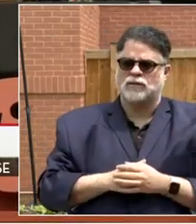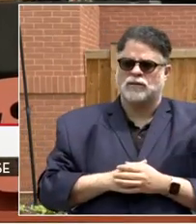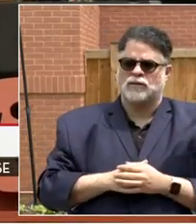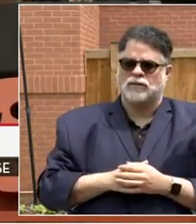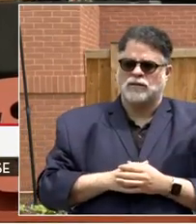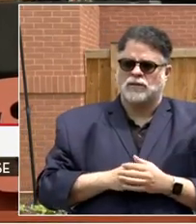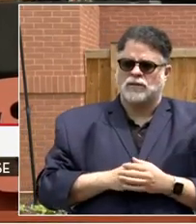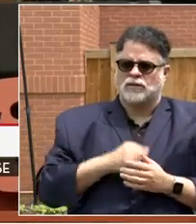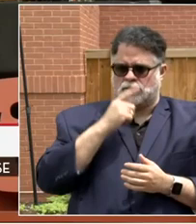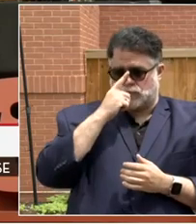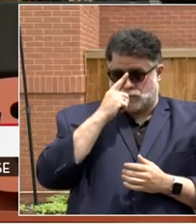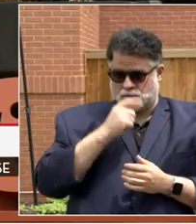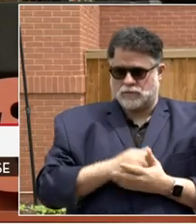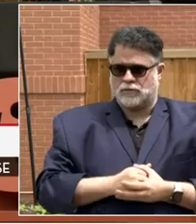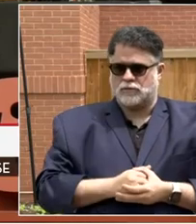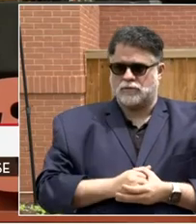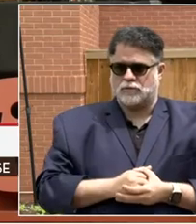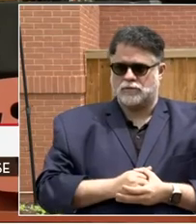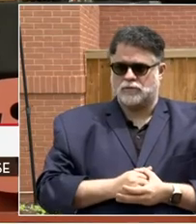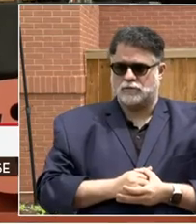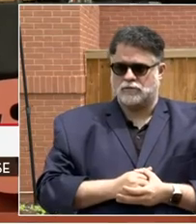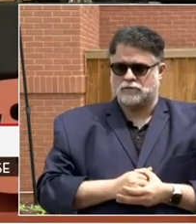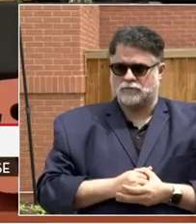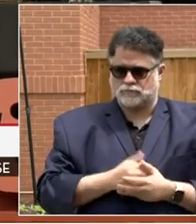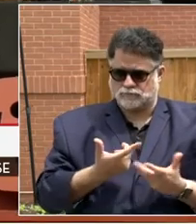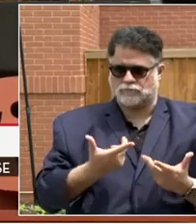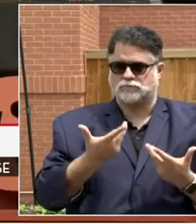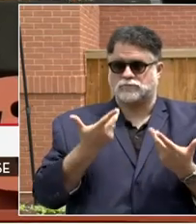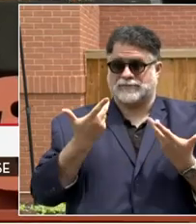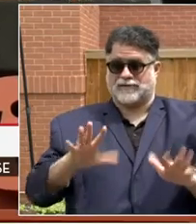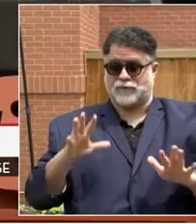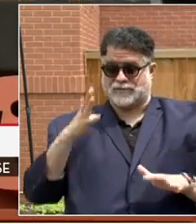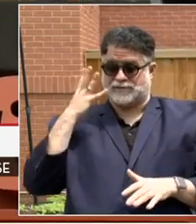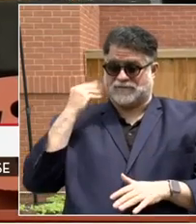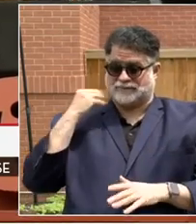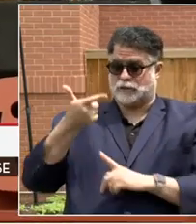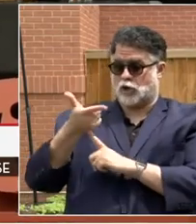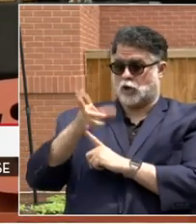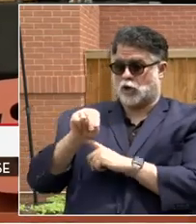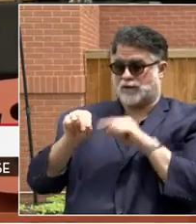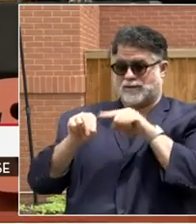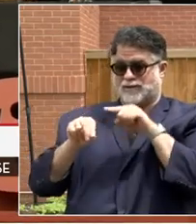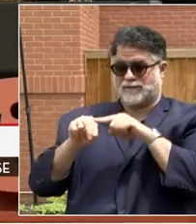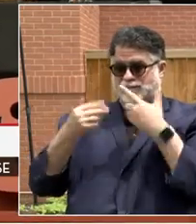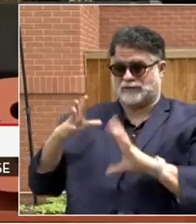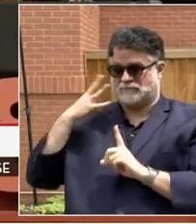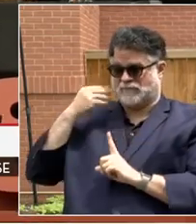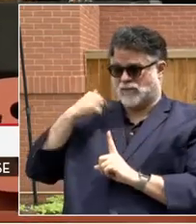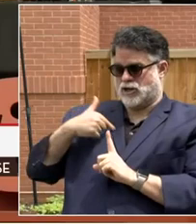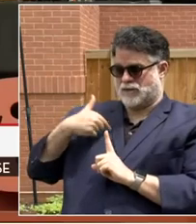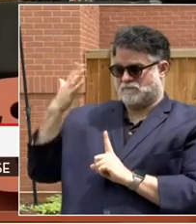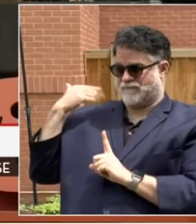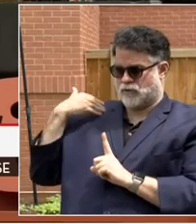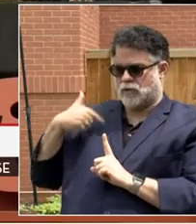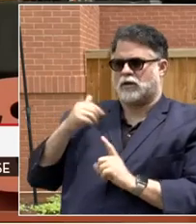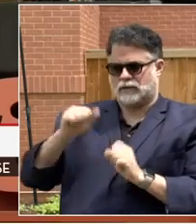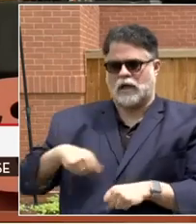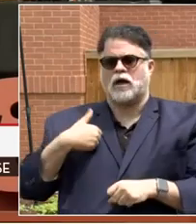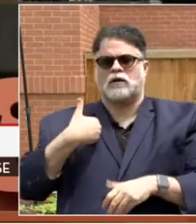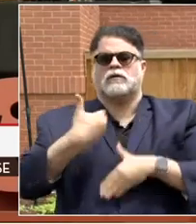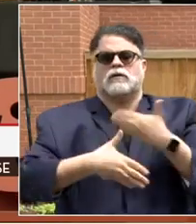the people we know who have used guns and could use guns in the future is that we think that our